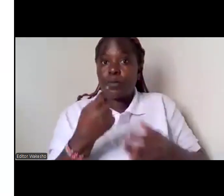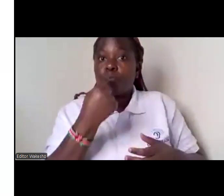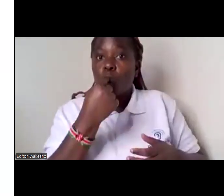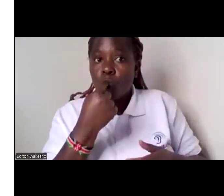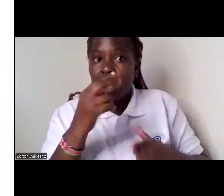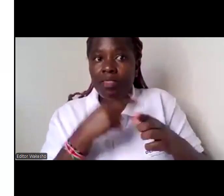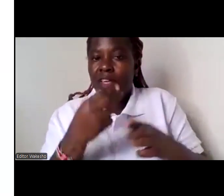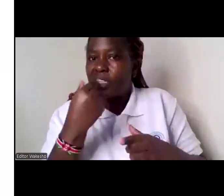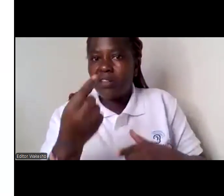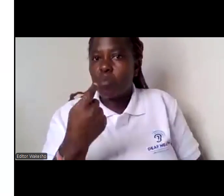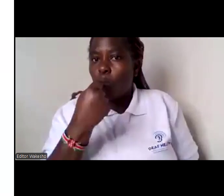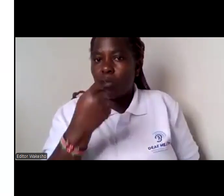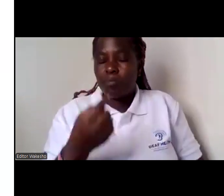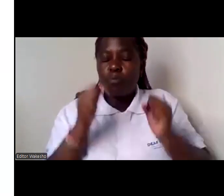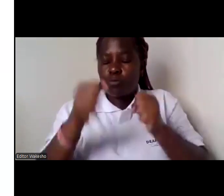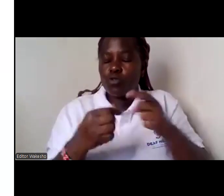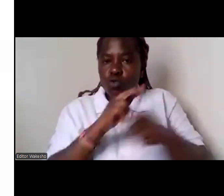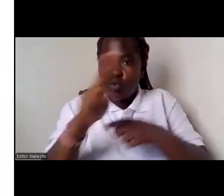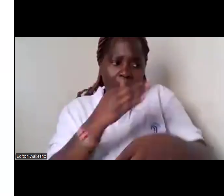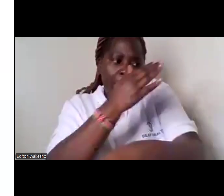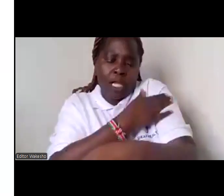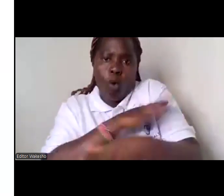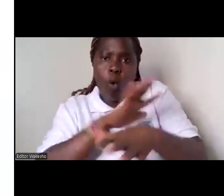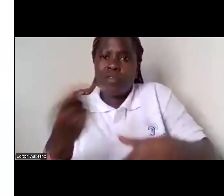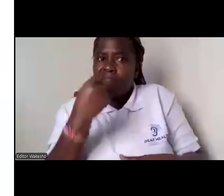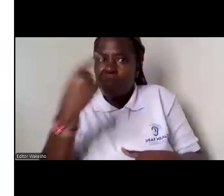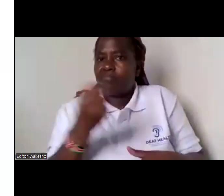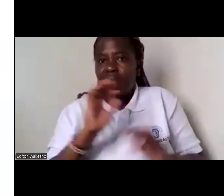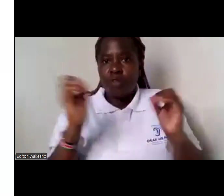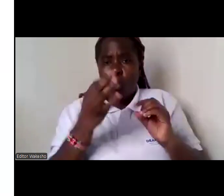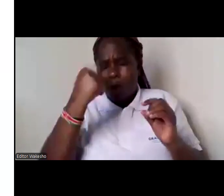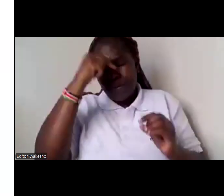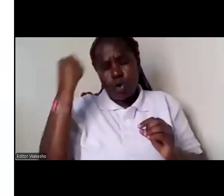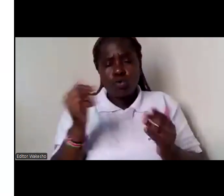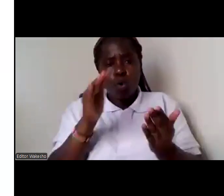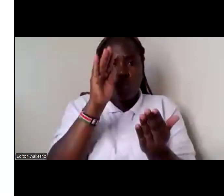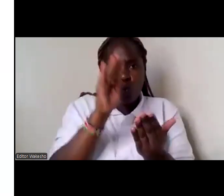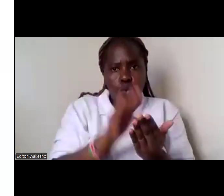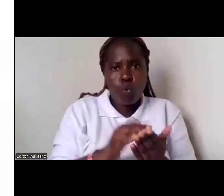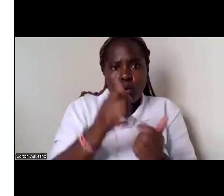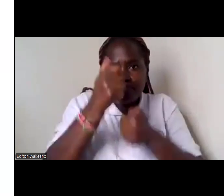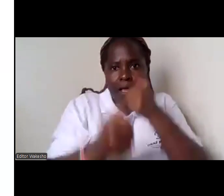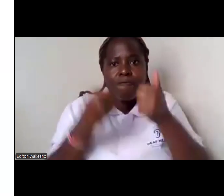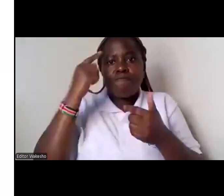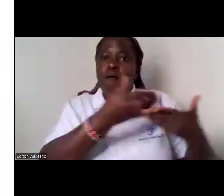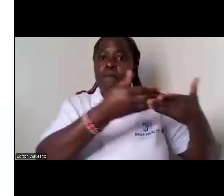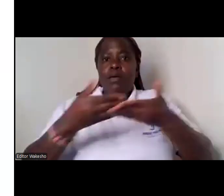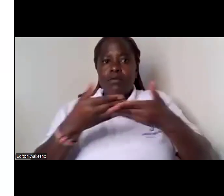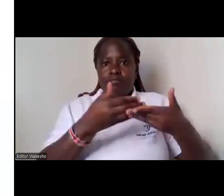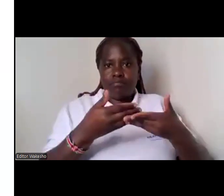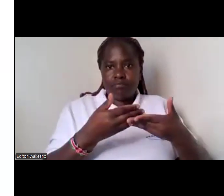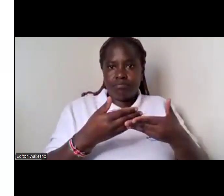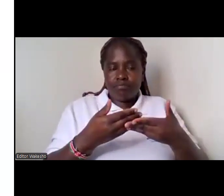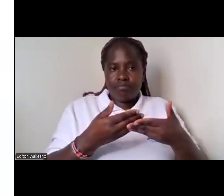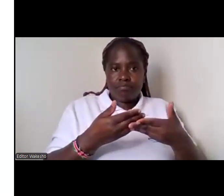or the patch because it'll reduce the amount of milk they are producing. So if someone is